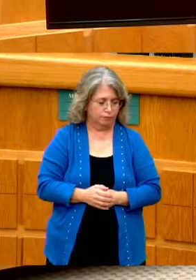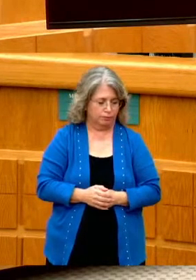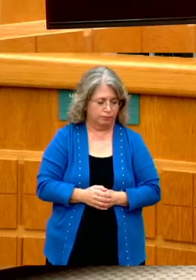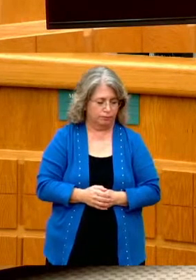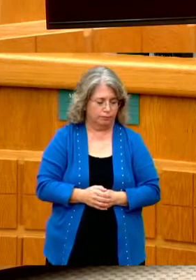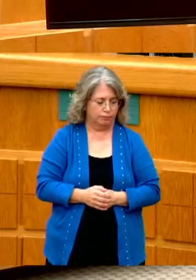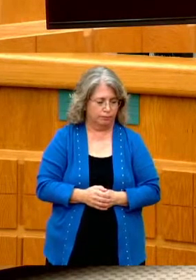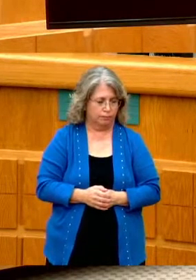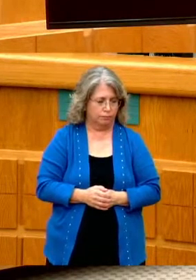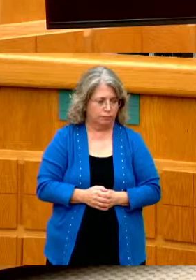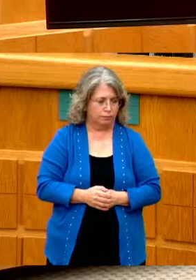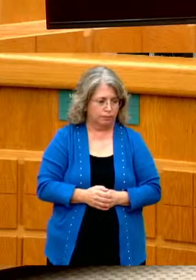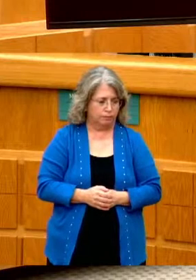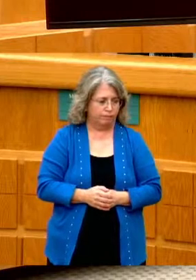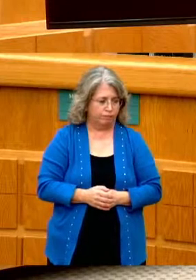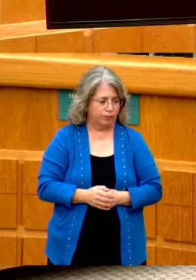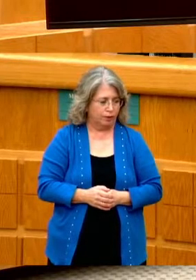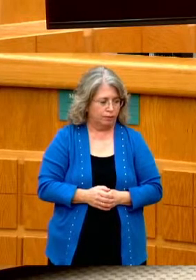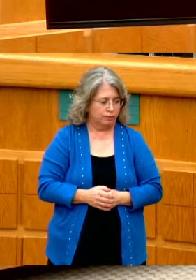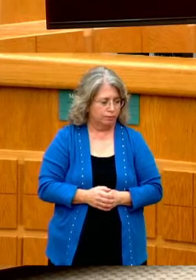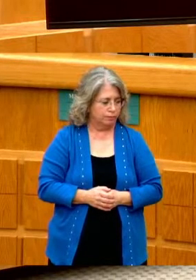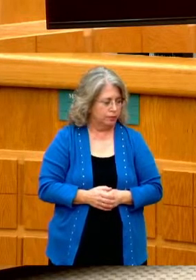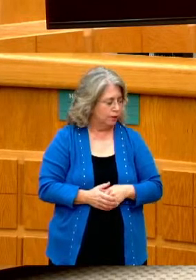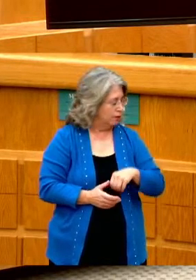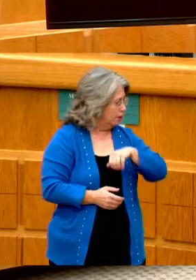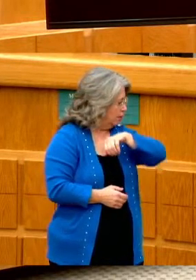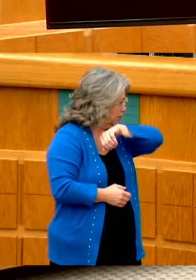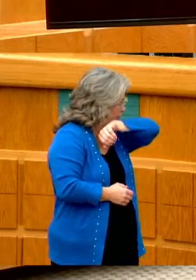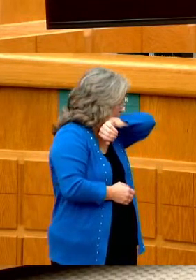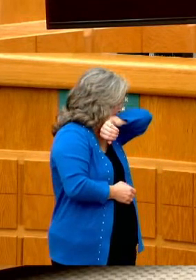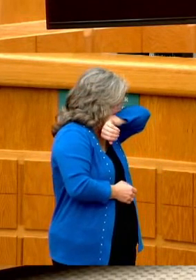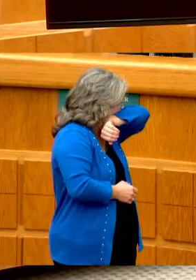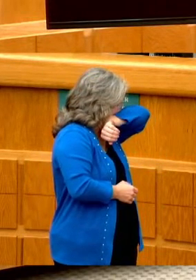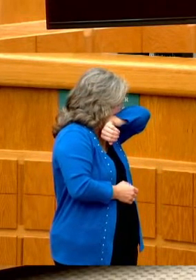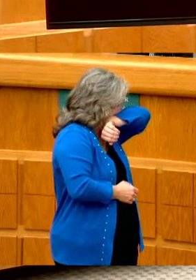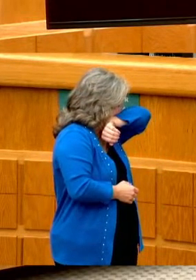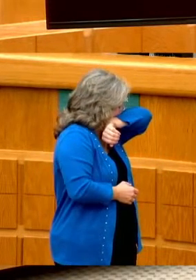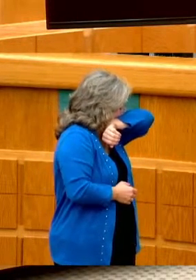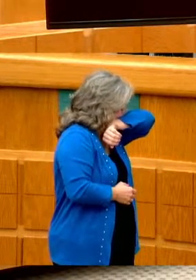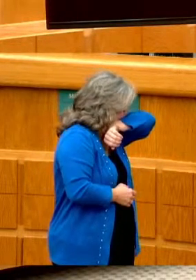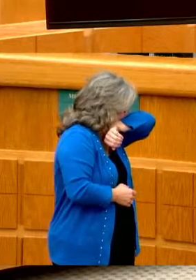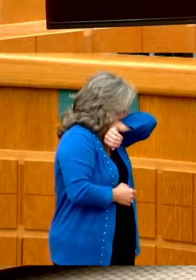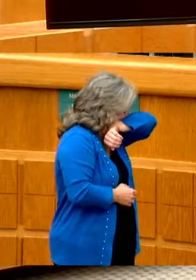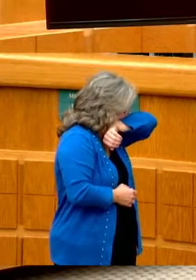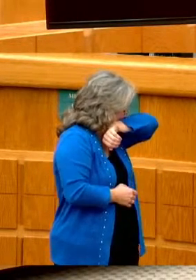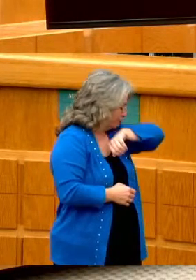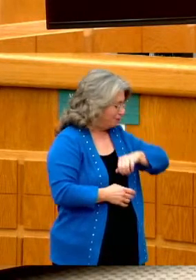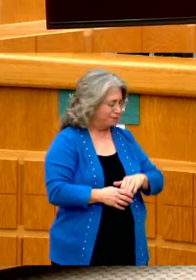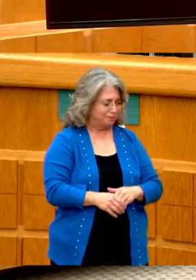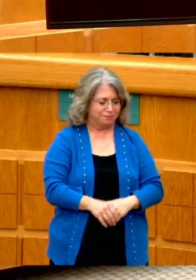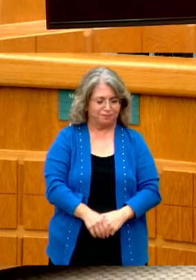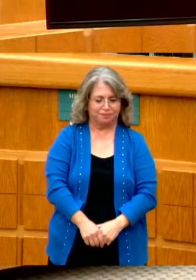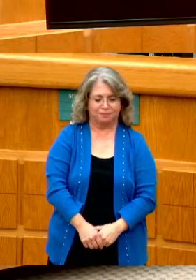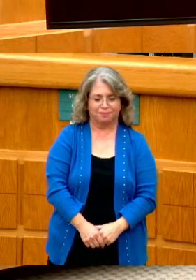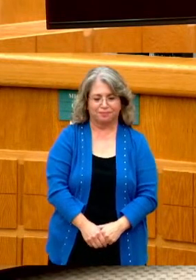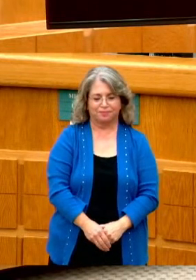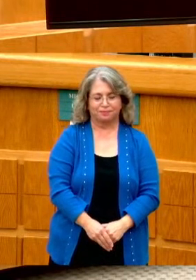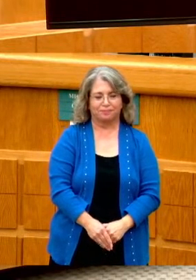Terry Shamsey en la ciudad de Robstown, aunque la ubicación puede cambiar o cerrar, aunque hasta este momento no se cuentan con vacunas